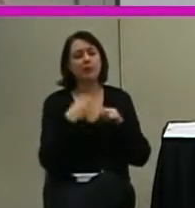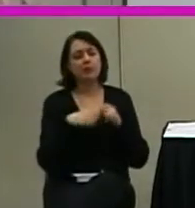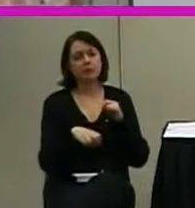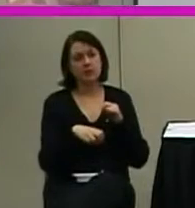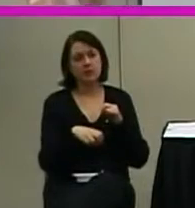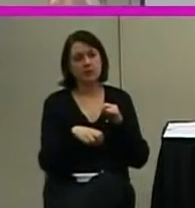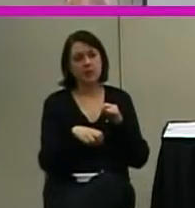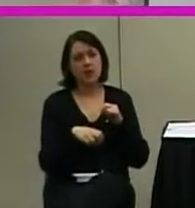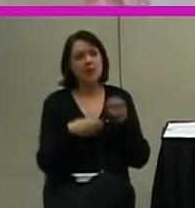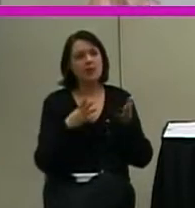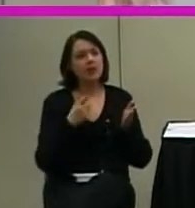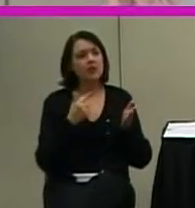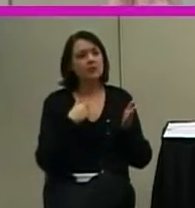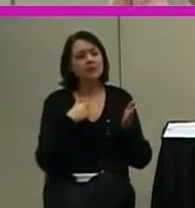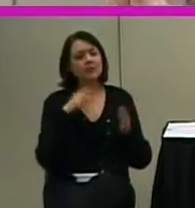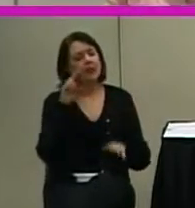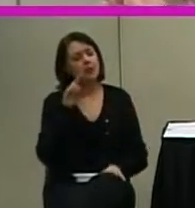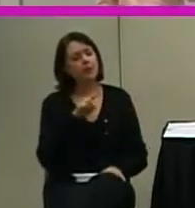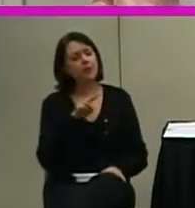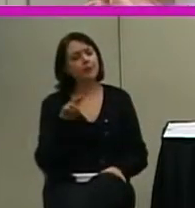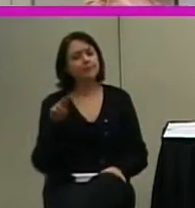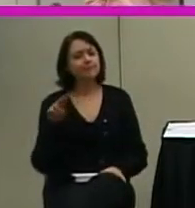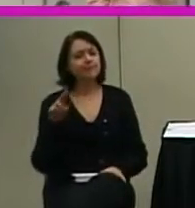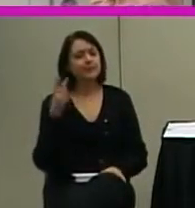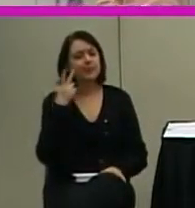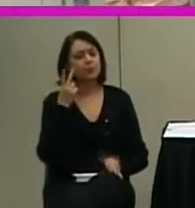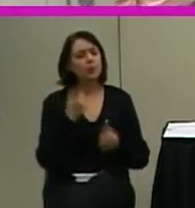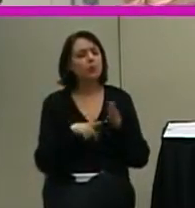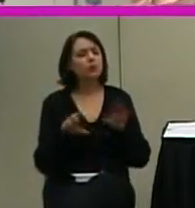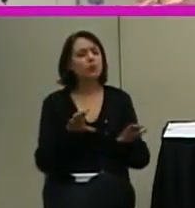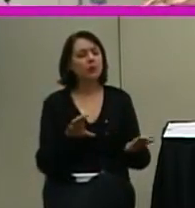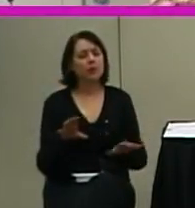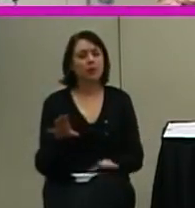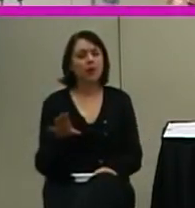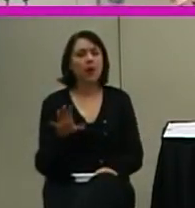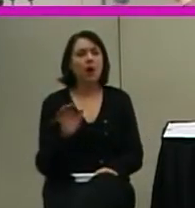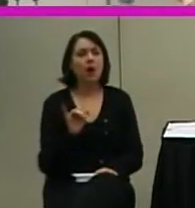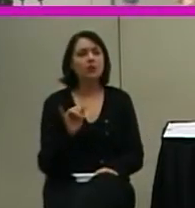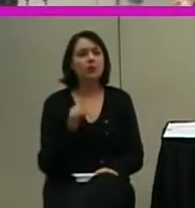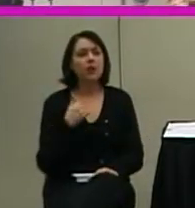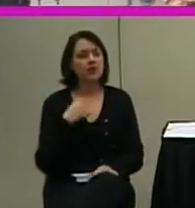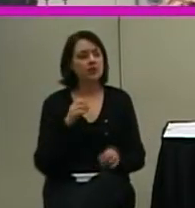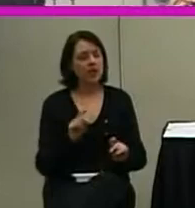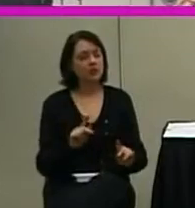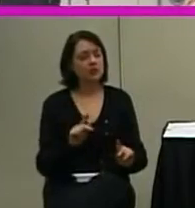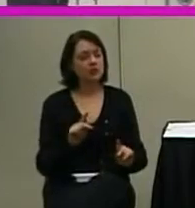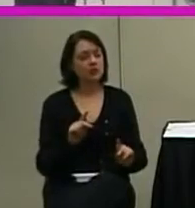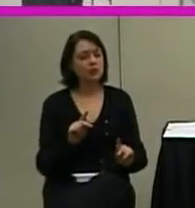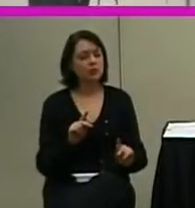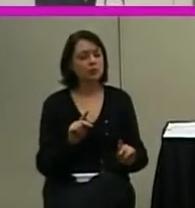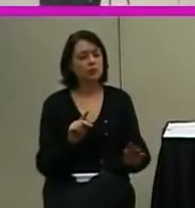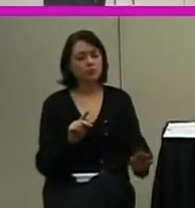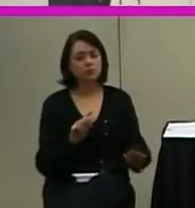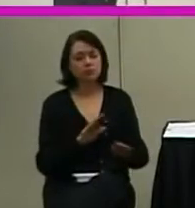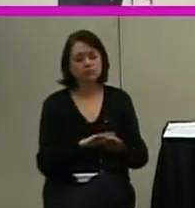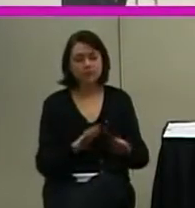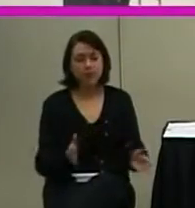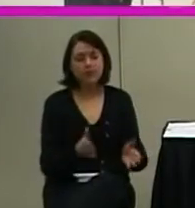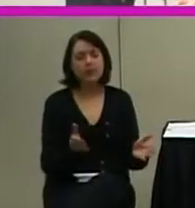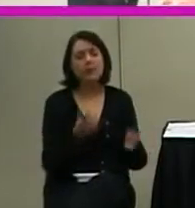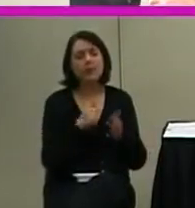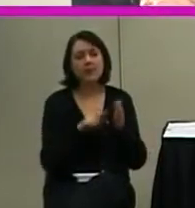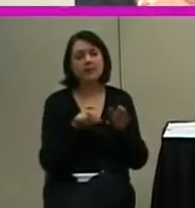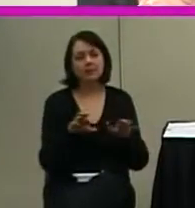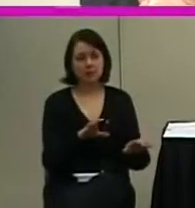gives me a chance to kind of scan and see what kids are doing. It also gives me a chance to prompt kids about the things they need to